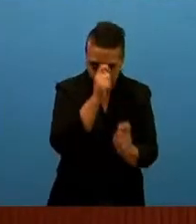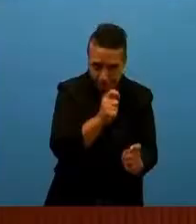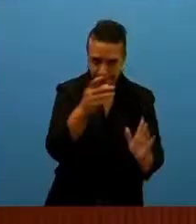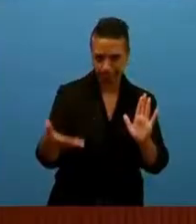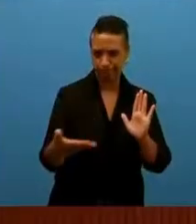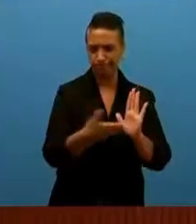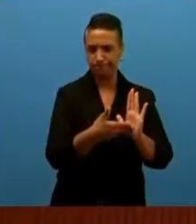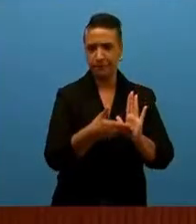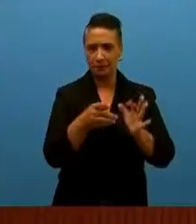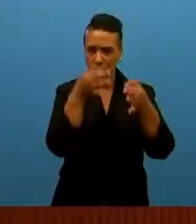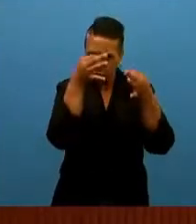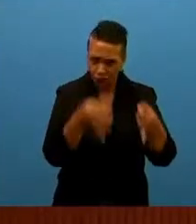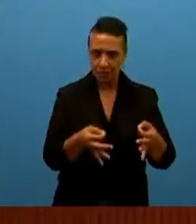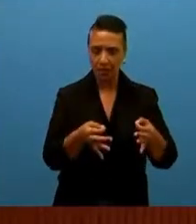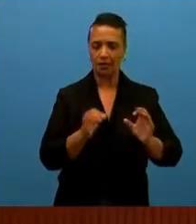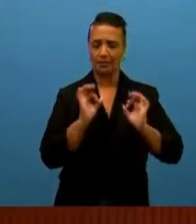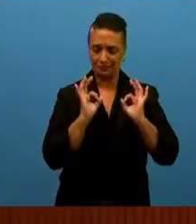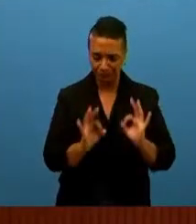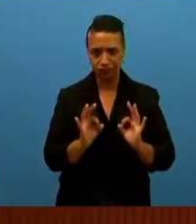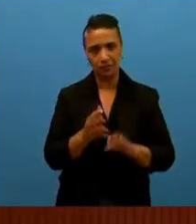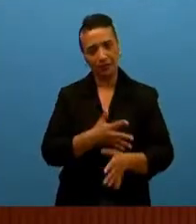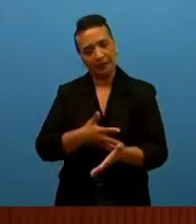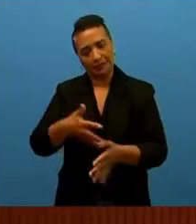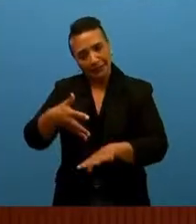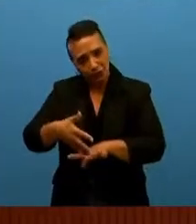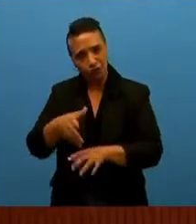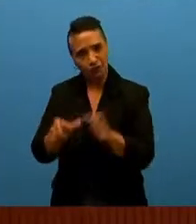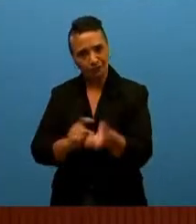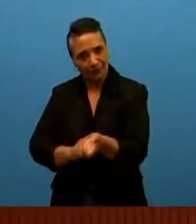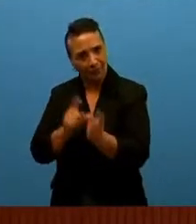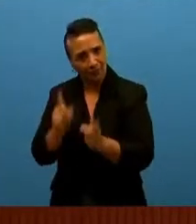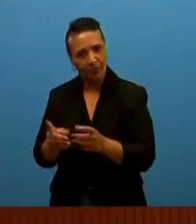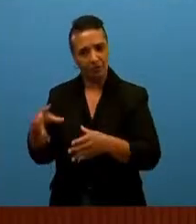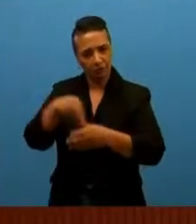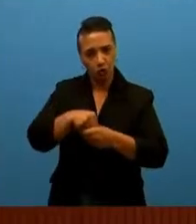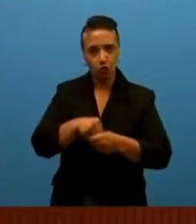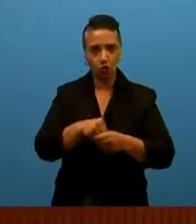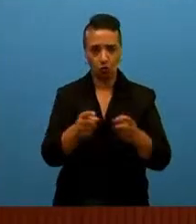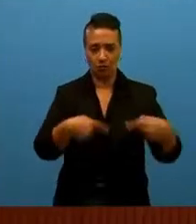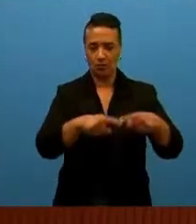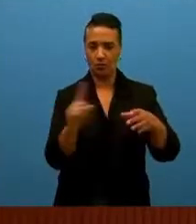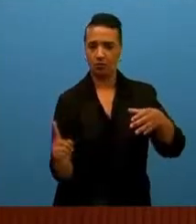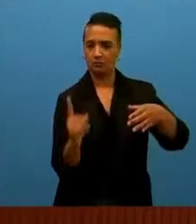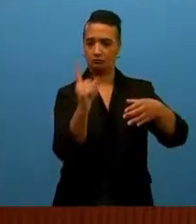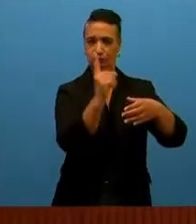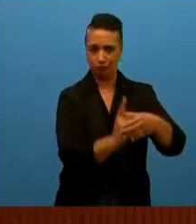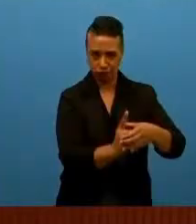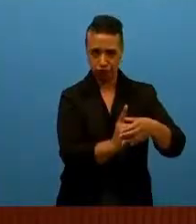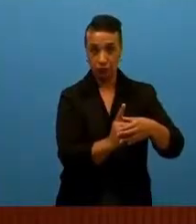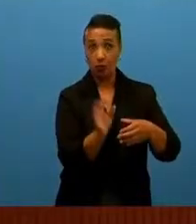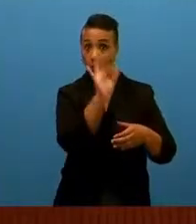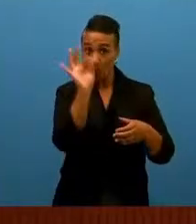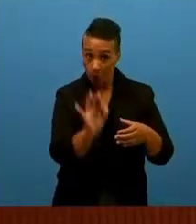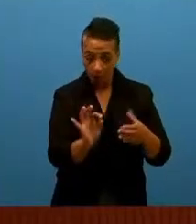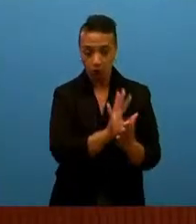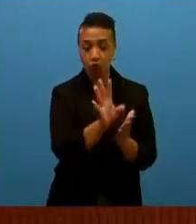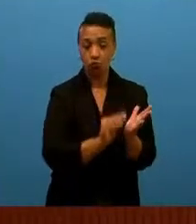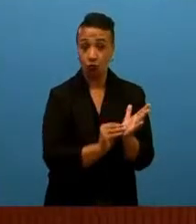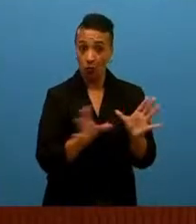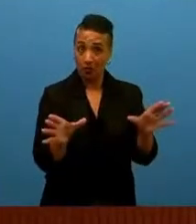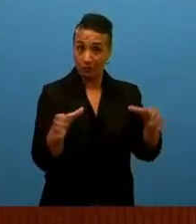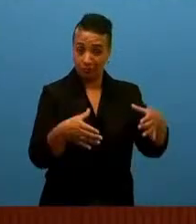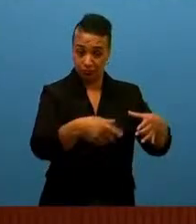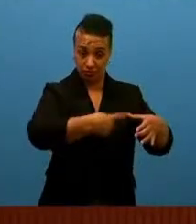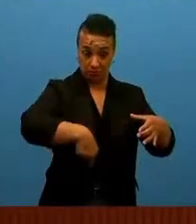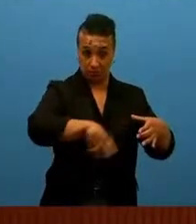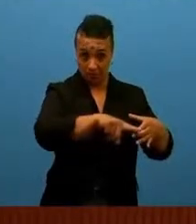takes a decision on enhanced participation of Indigenous peoples in the Council's work, using the joint report of the